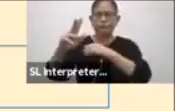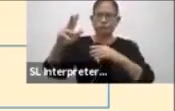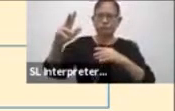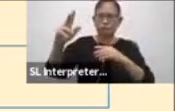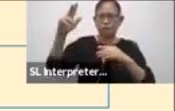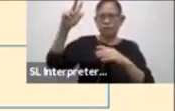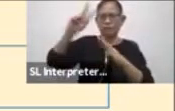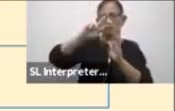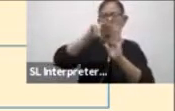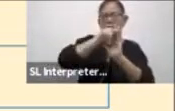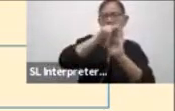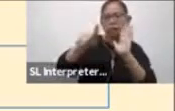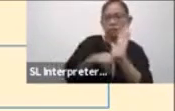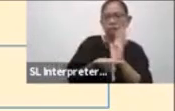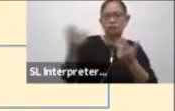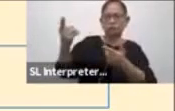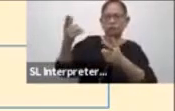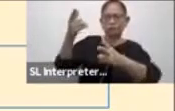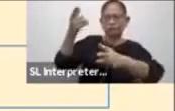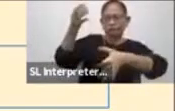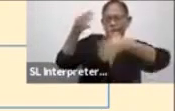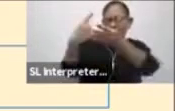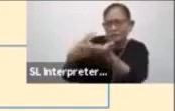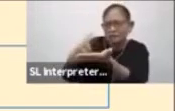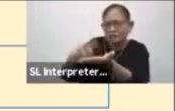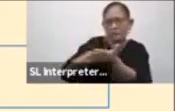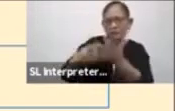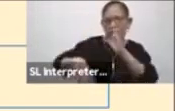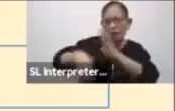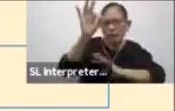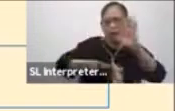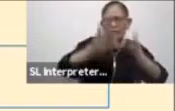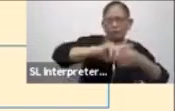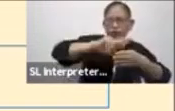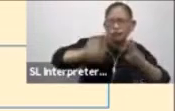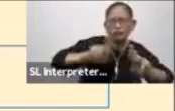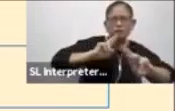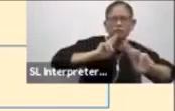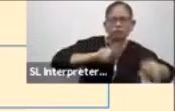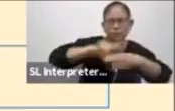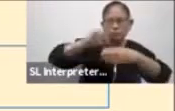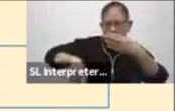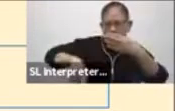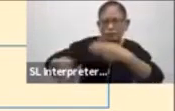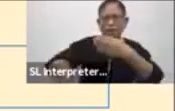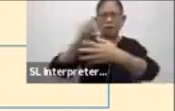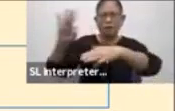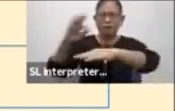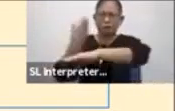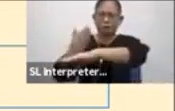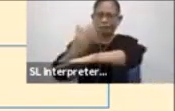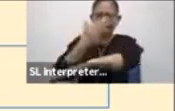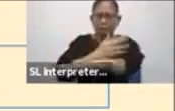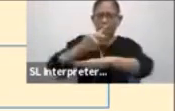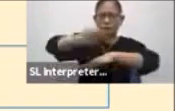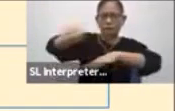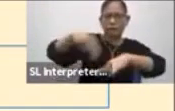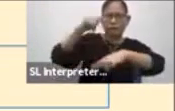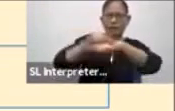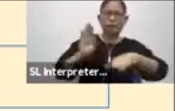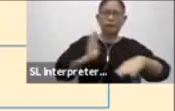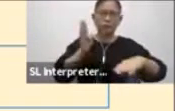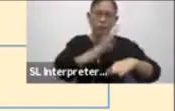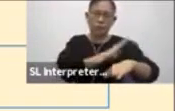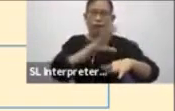discussed the findings with the key stakeholders and decision makers, and improved the national, both national and